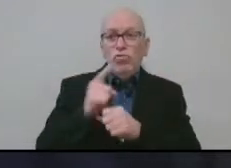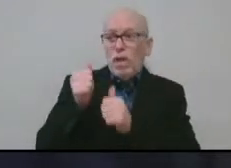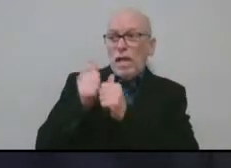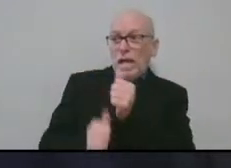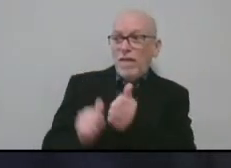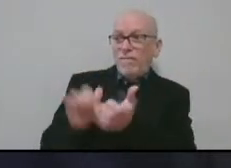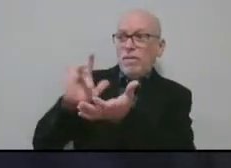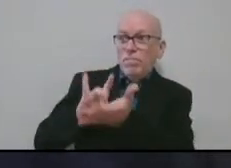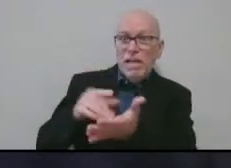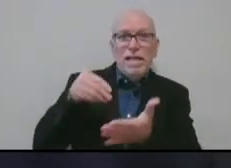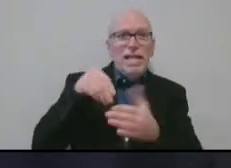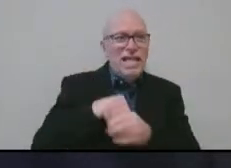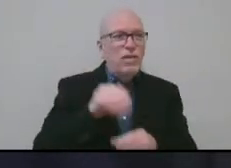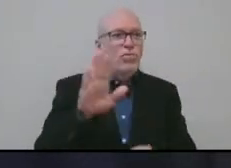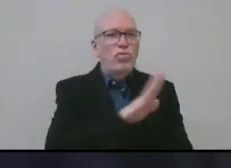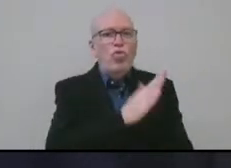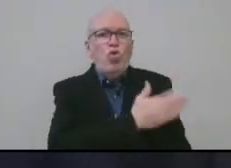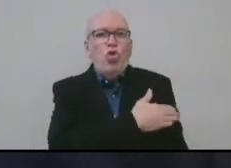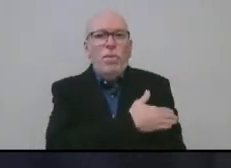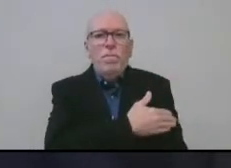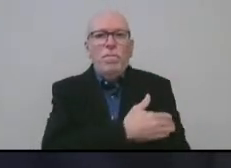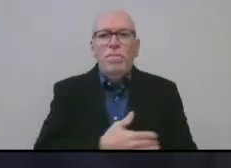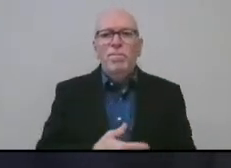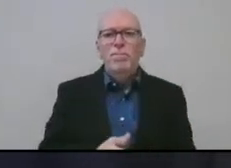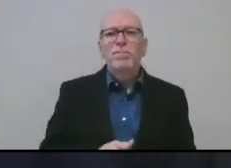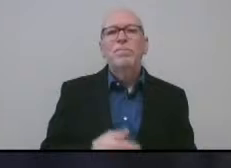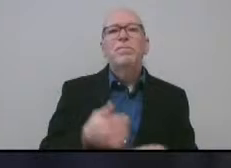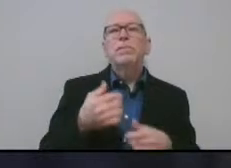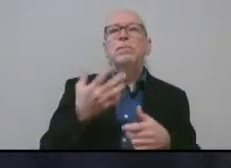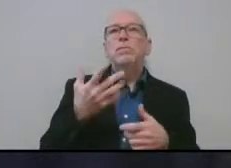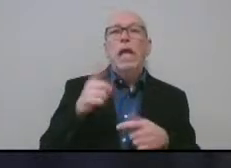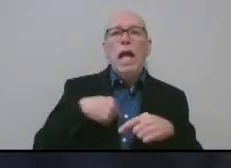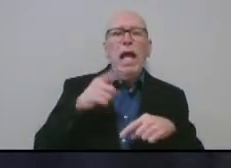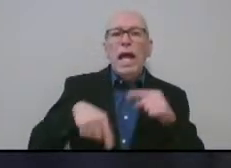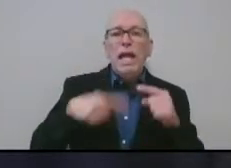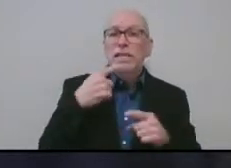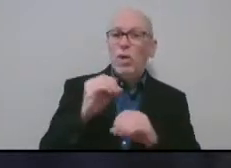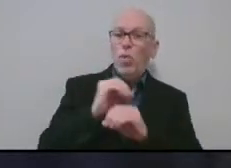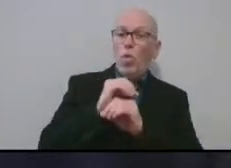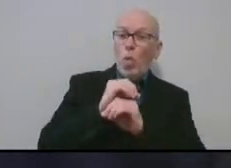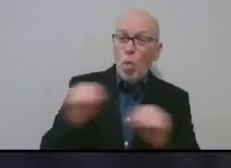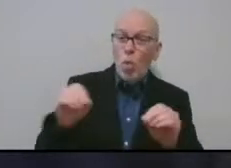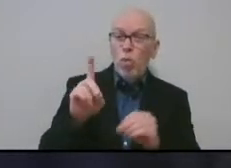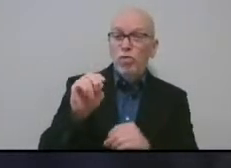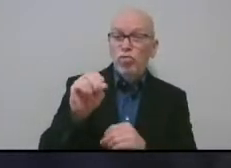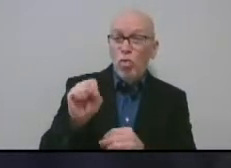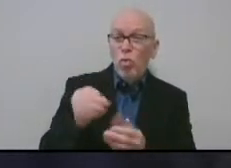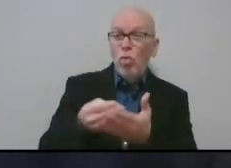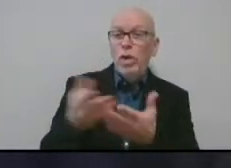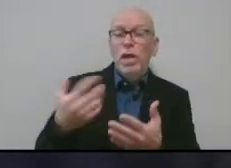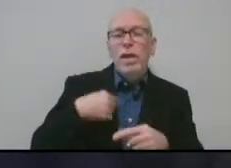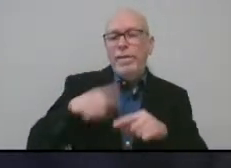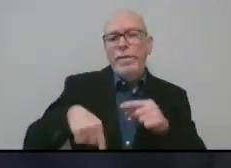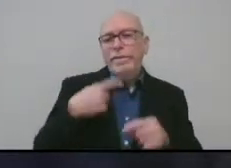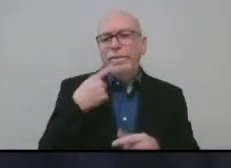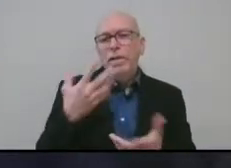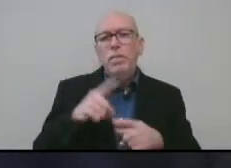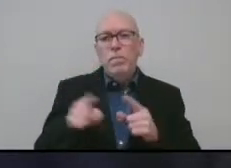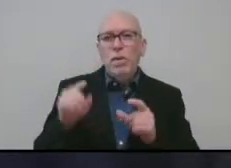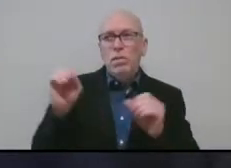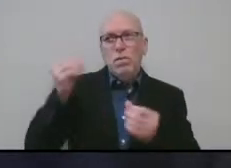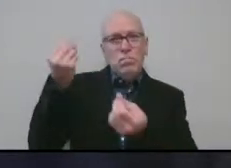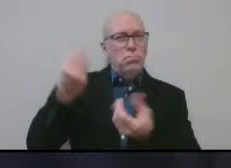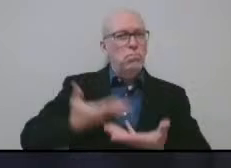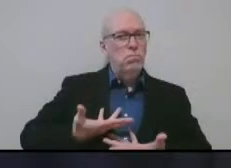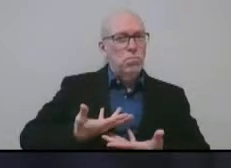an arm. I can't say that absolutely no doses have been wasted, but none have been reported to me. So they